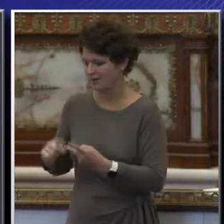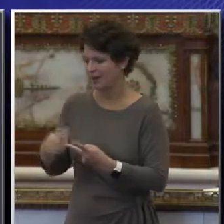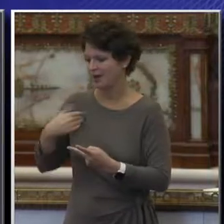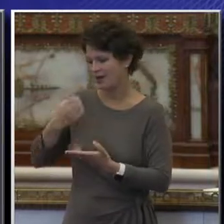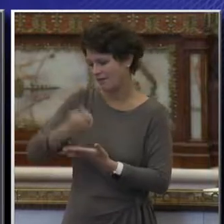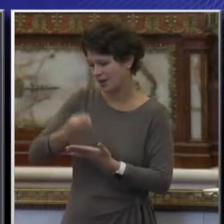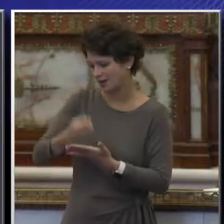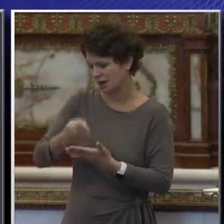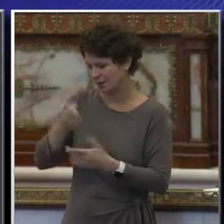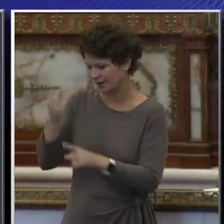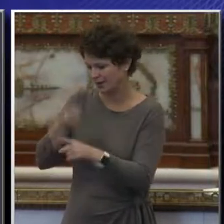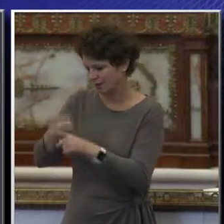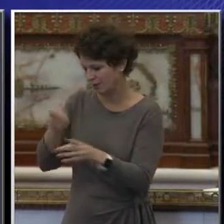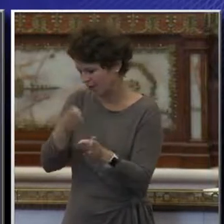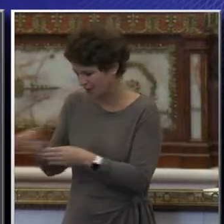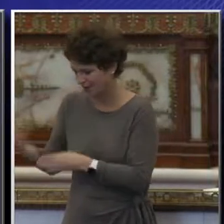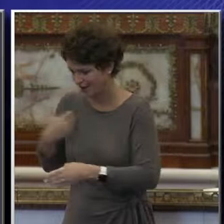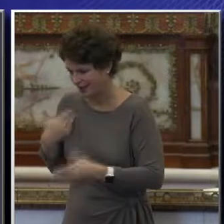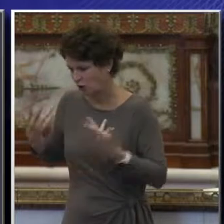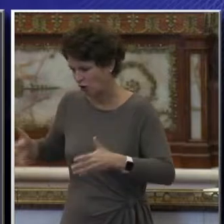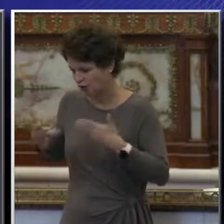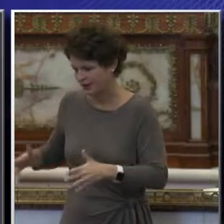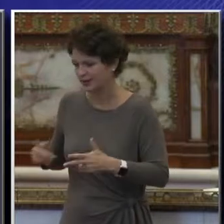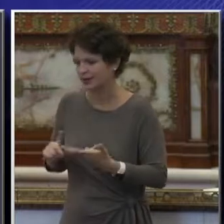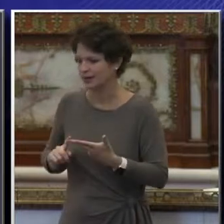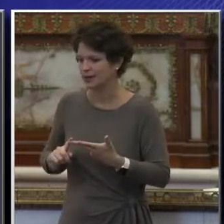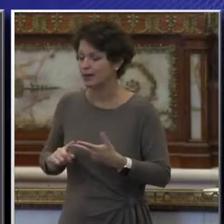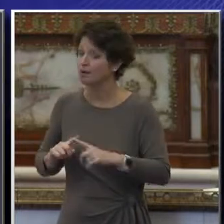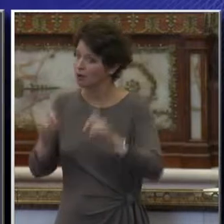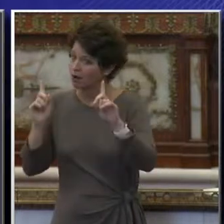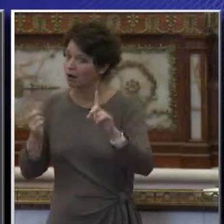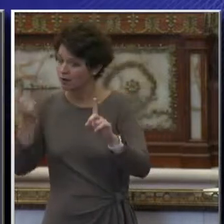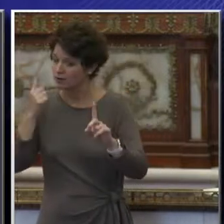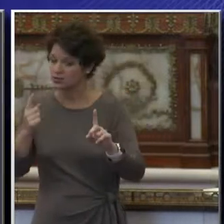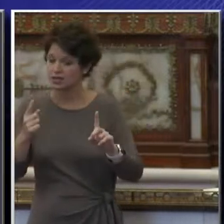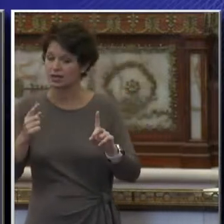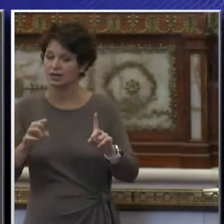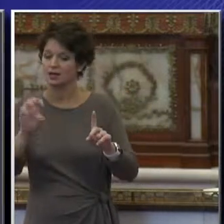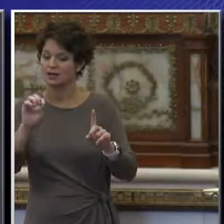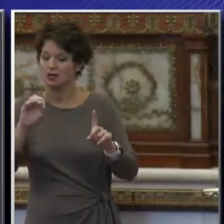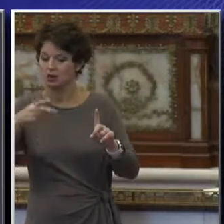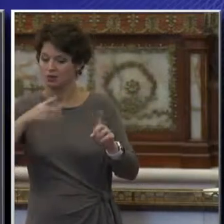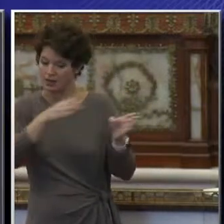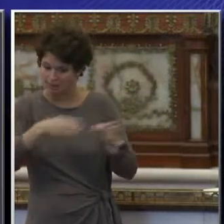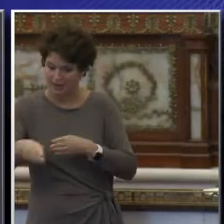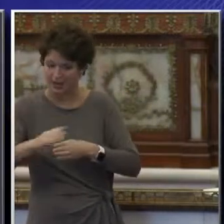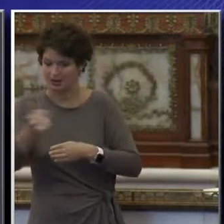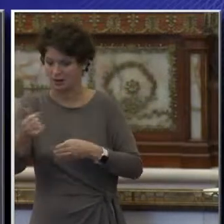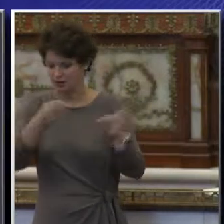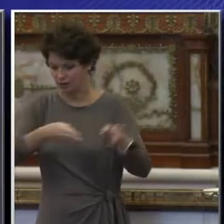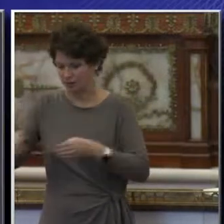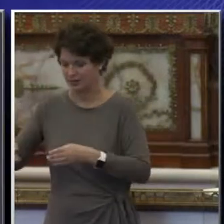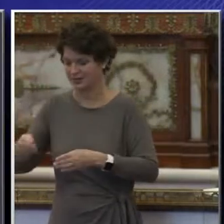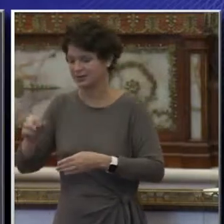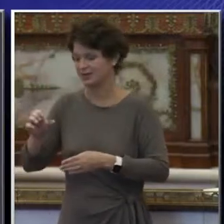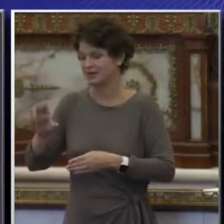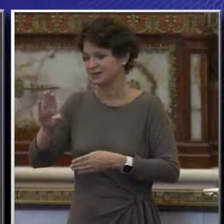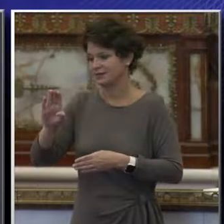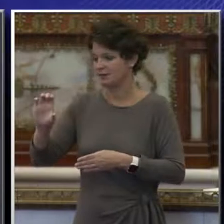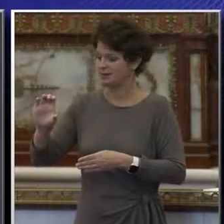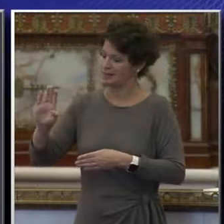economic impact plan. Now, understanding that the EOP plan and some of these other plans and CBAs can be